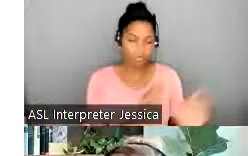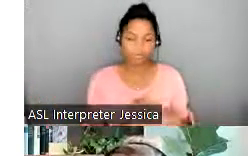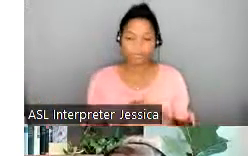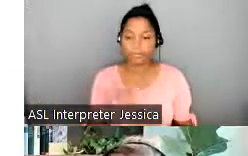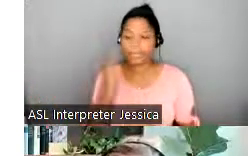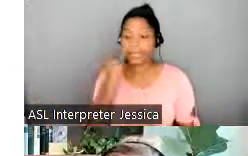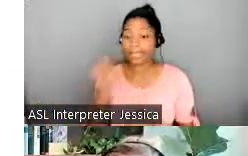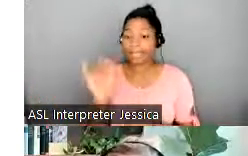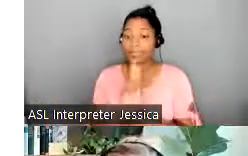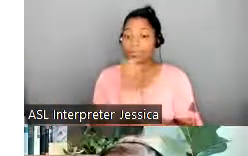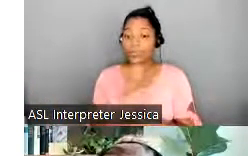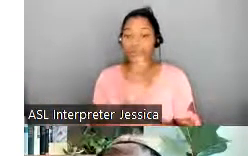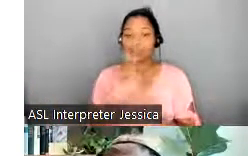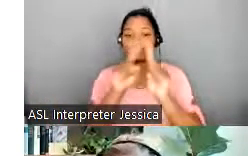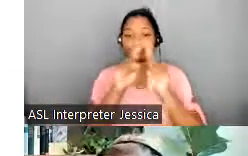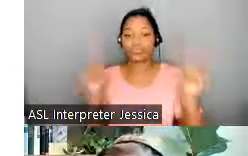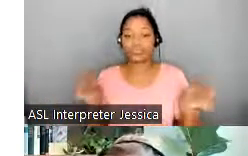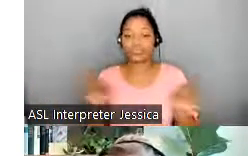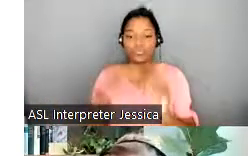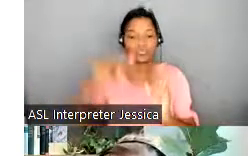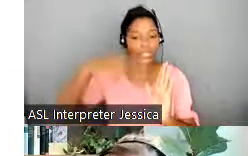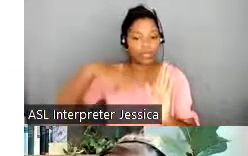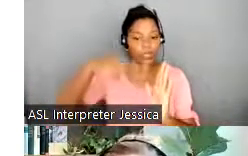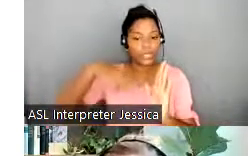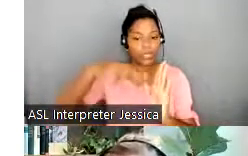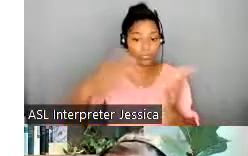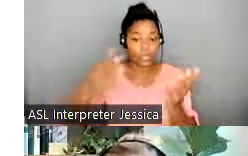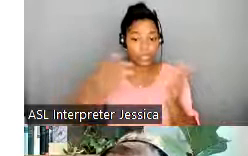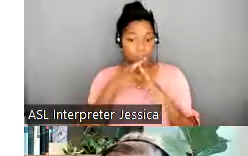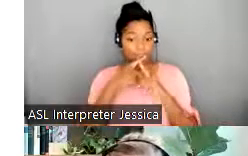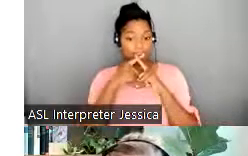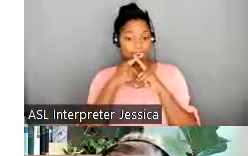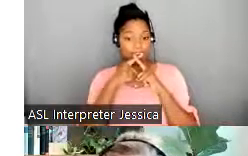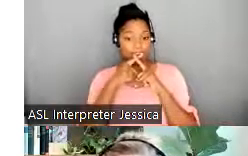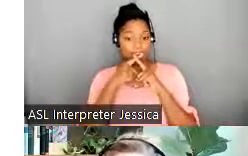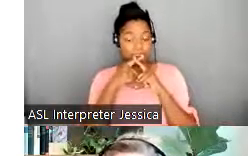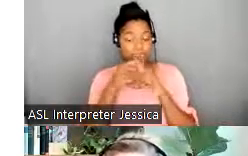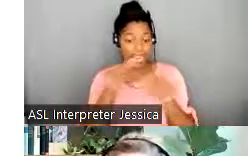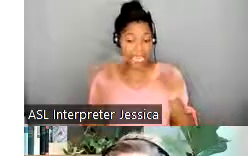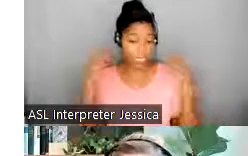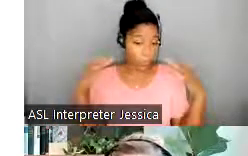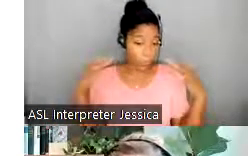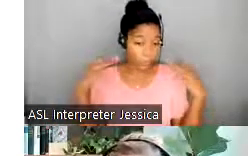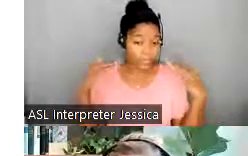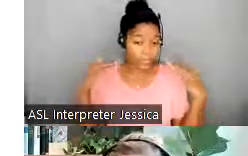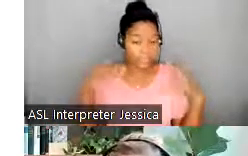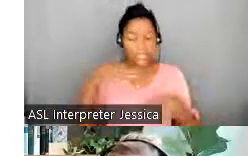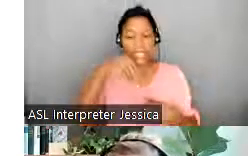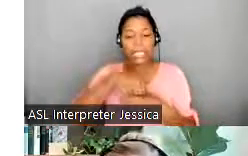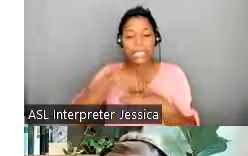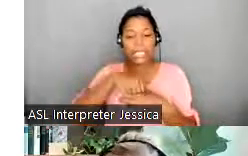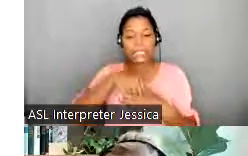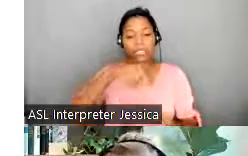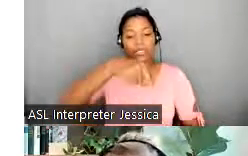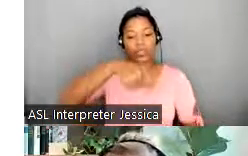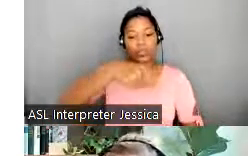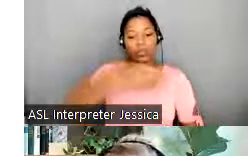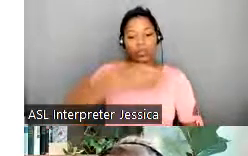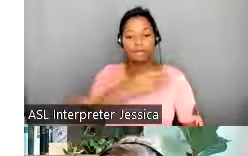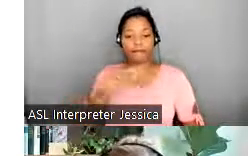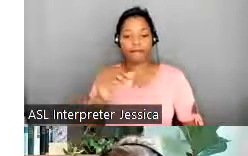a screen reader and perhaps want to silence any unwanted chatter in the chat and Q&A boxes, you can